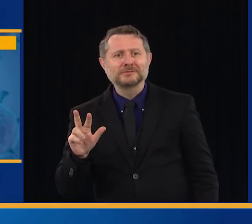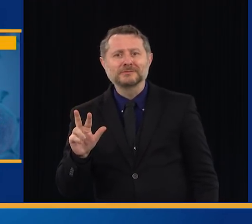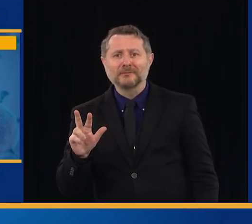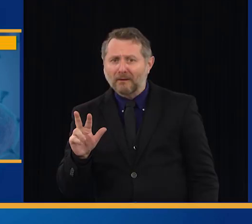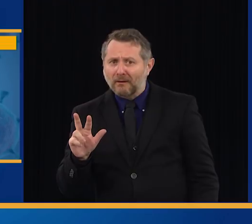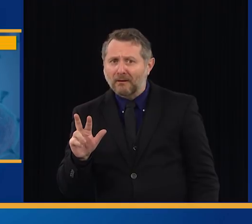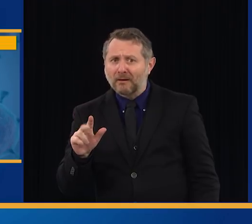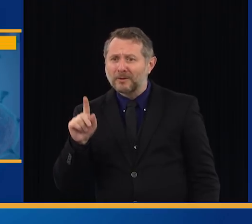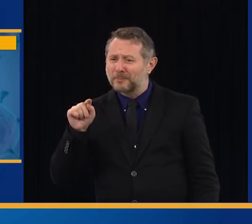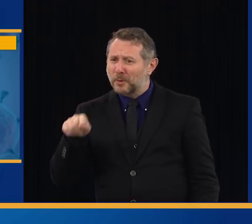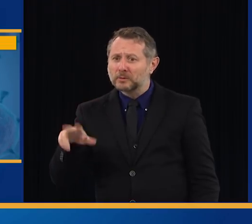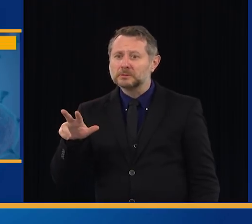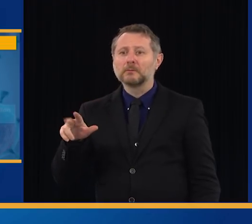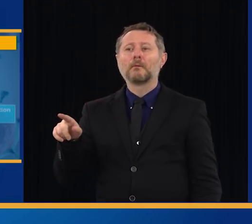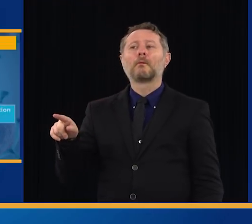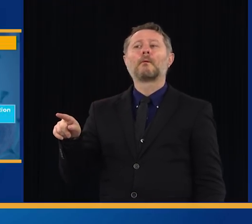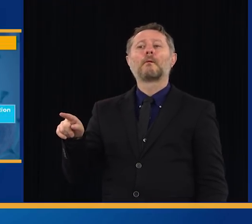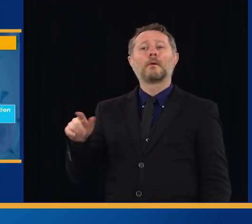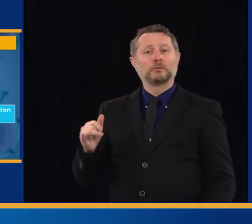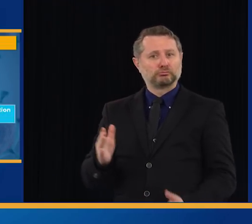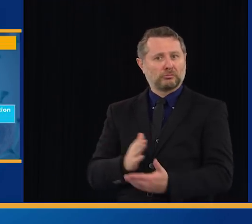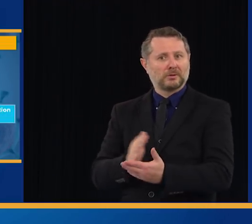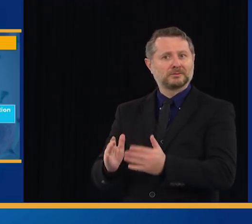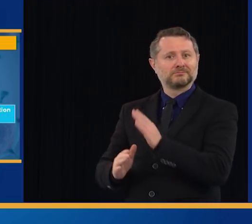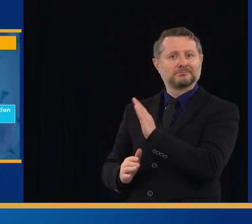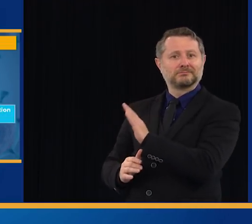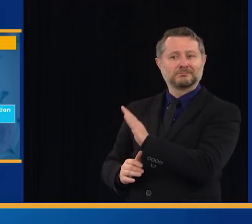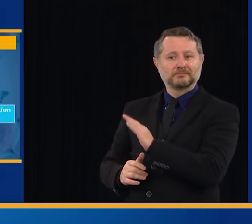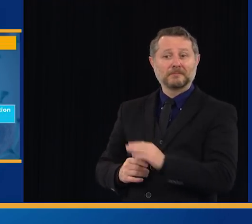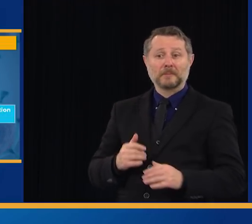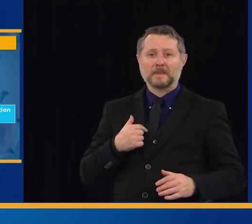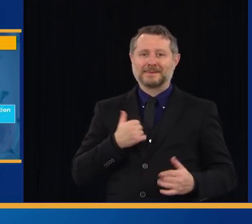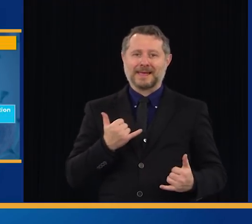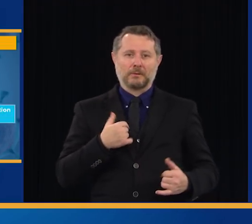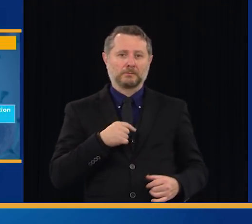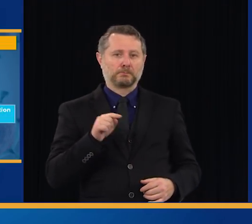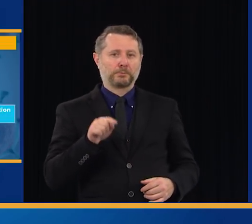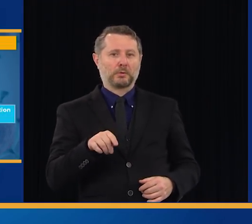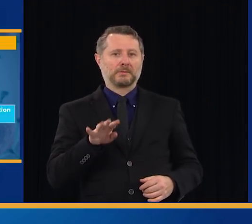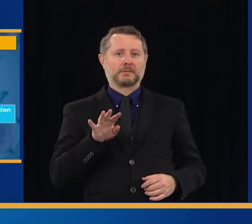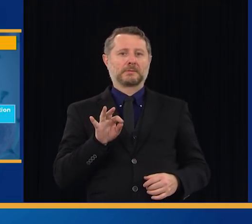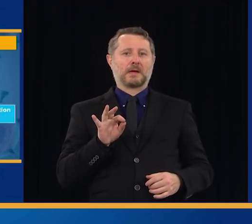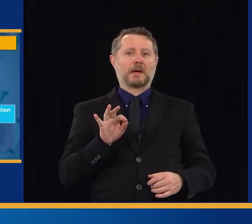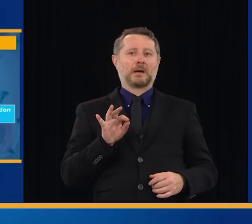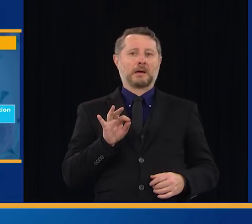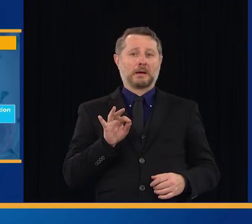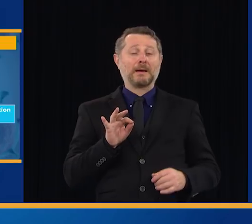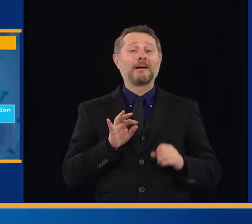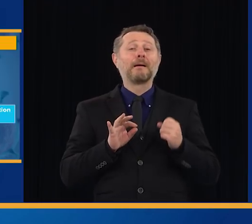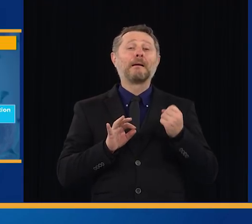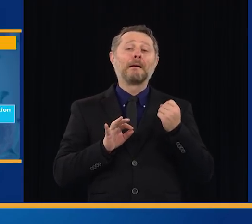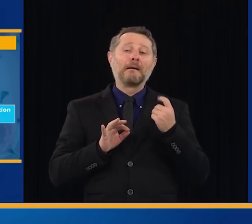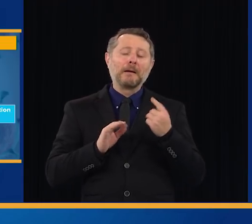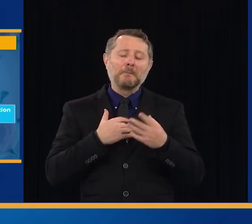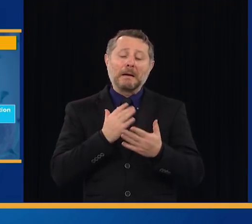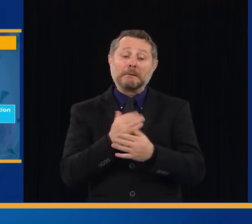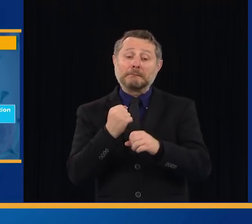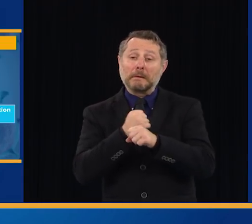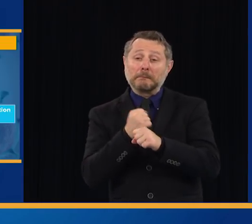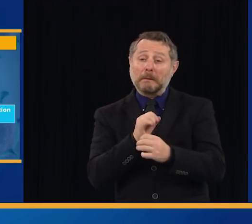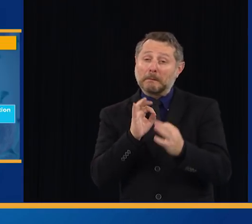when you think about that, we're now 0.9, we only have a margin of error of